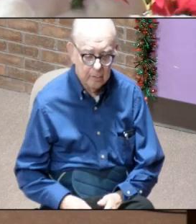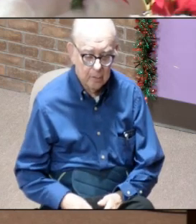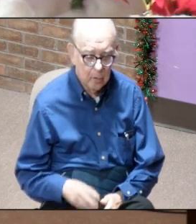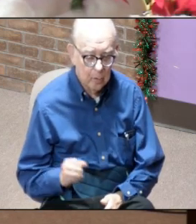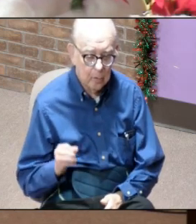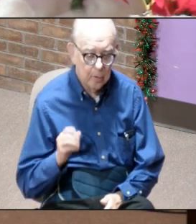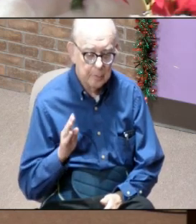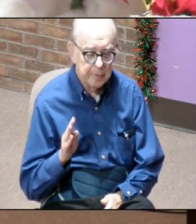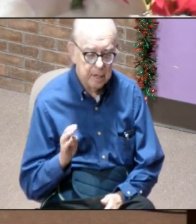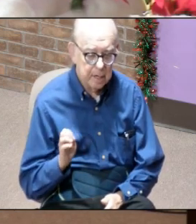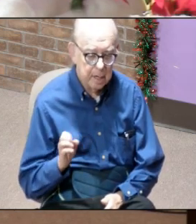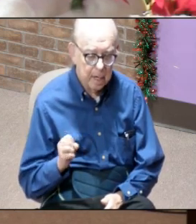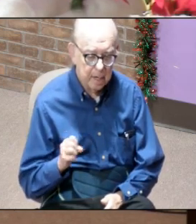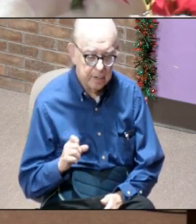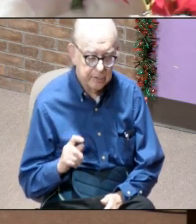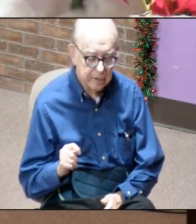beast.